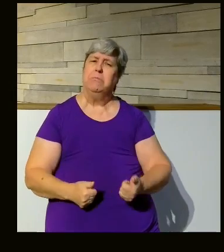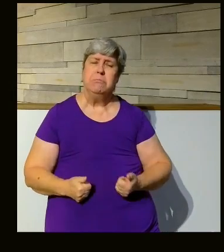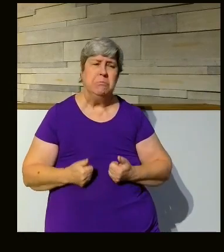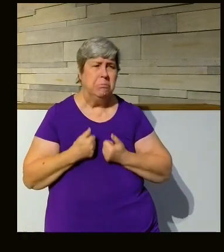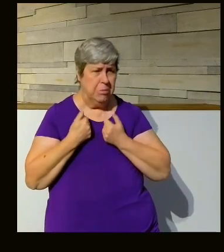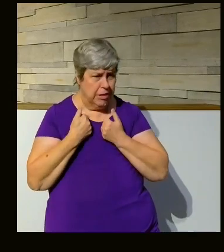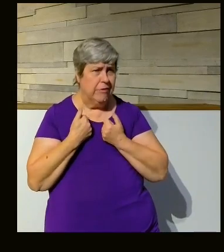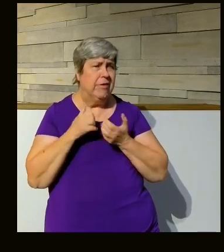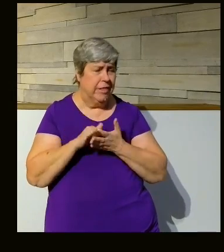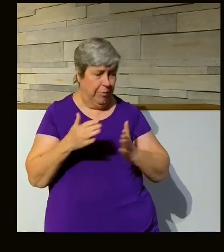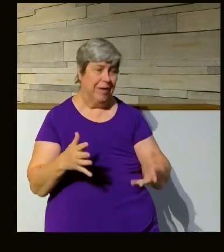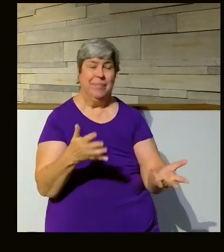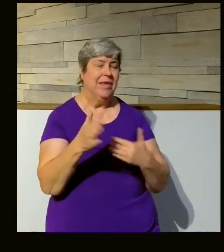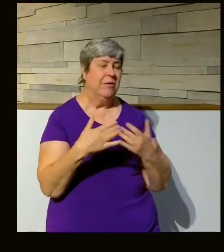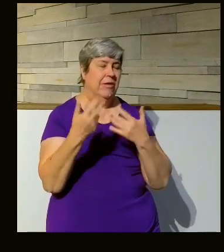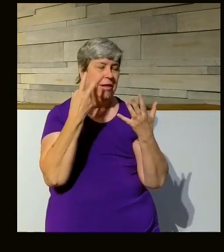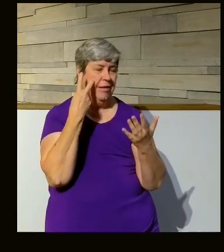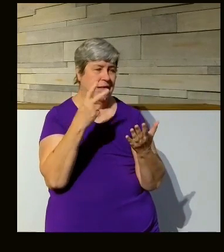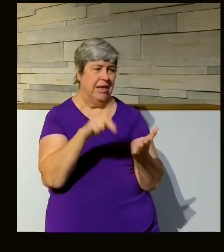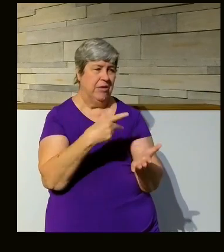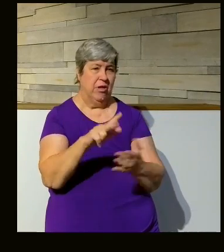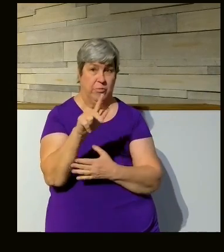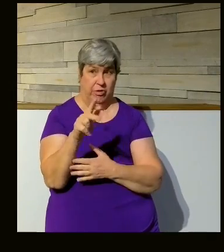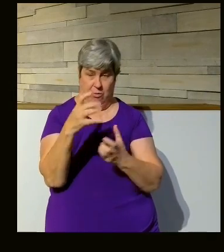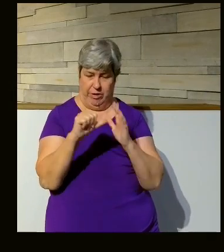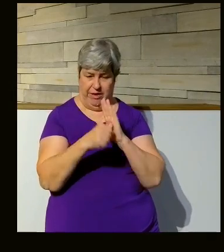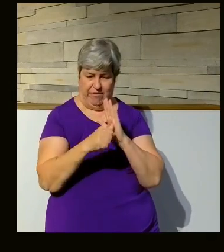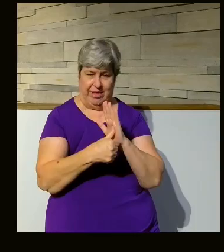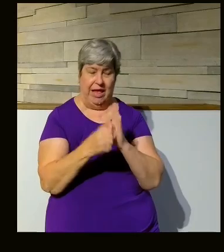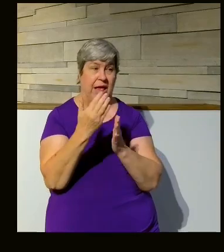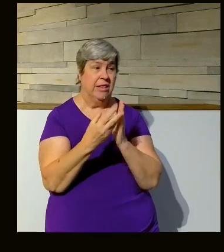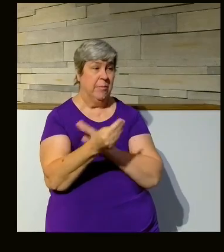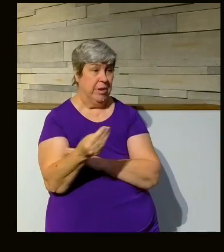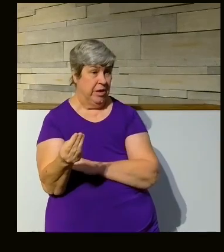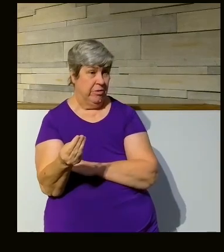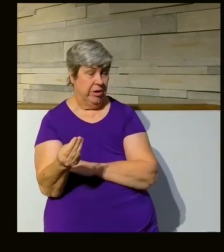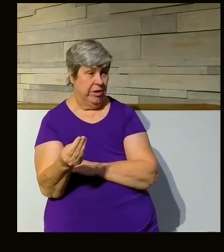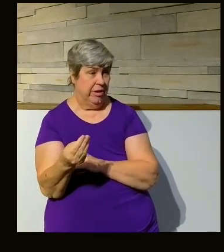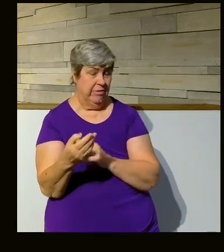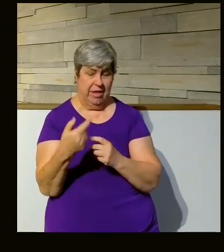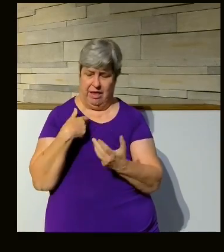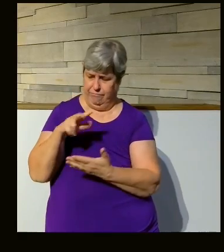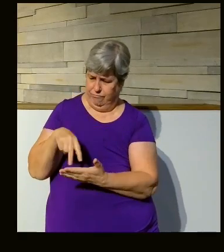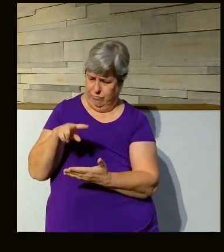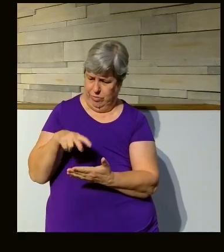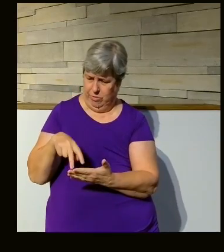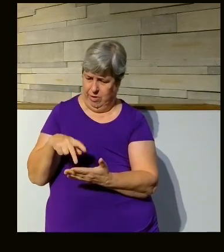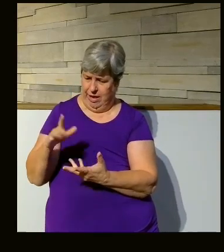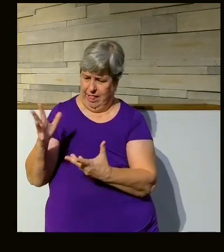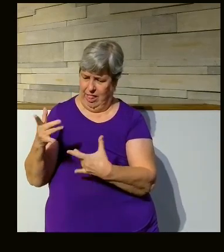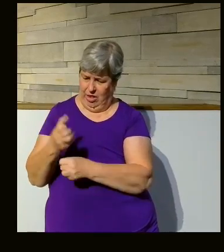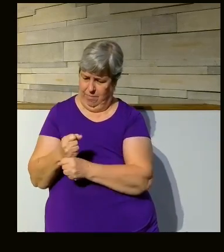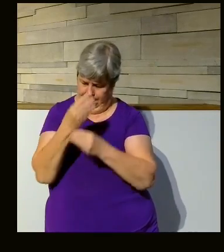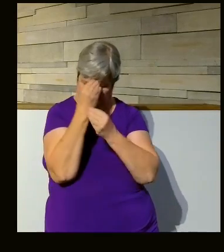life this way. So as you look for Psalm 23, I do want to highlight that some of the material I've got for my sermon, I've read it and regurgitated it